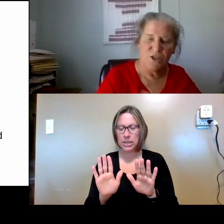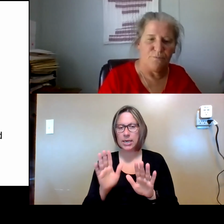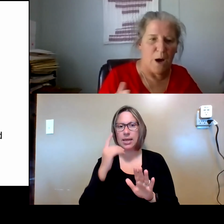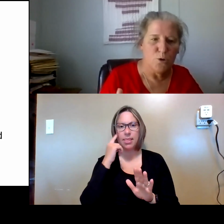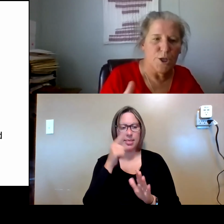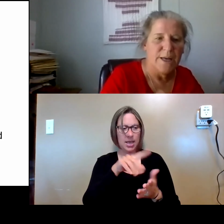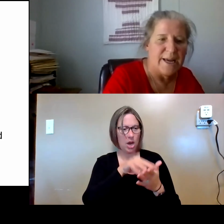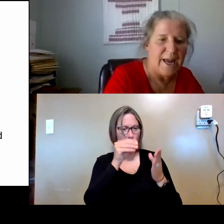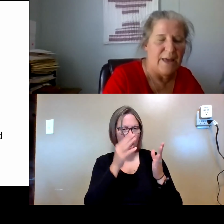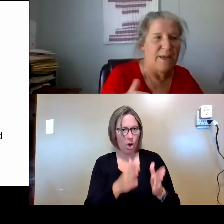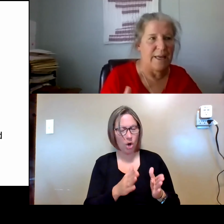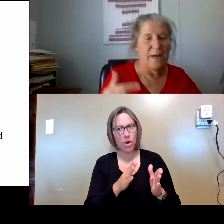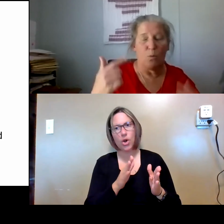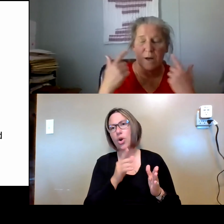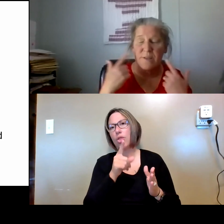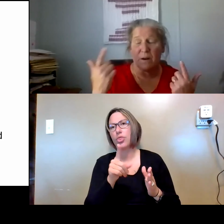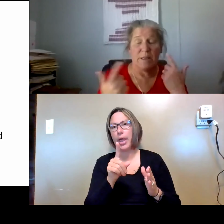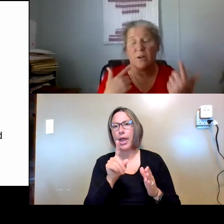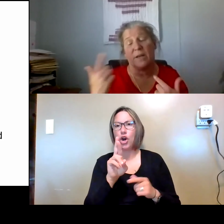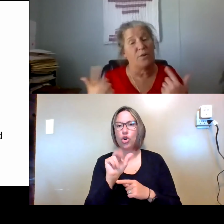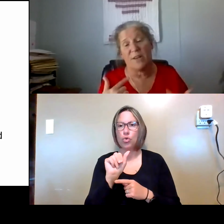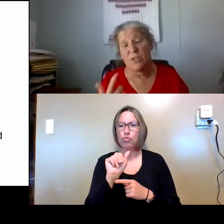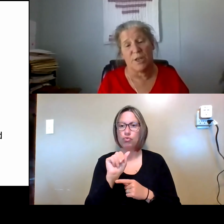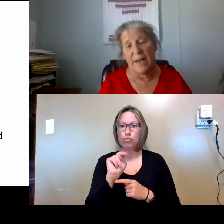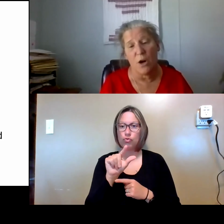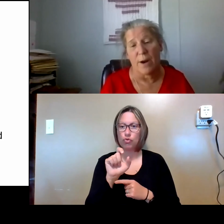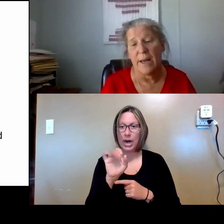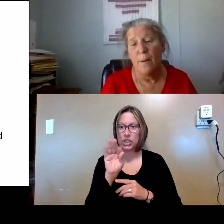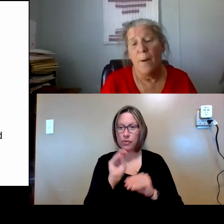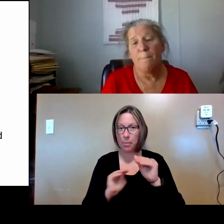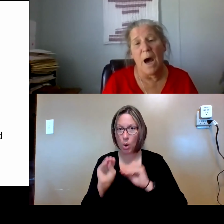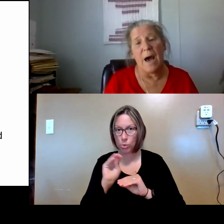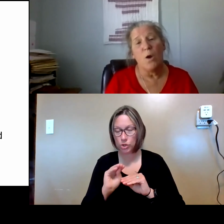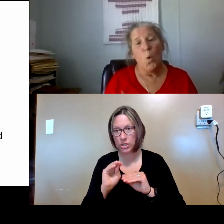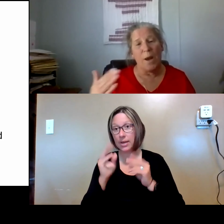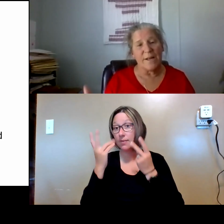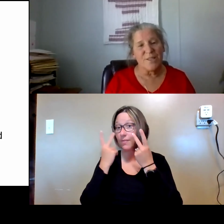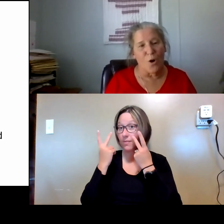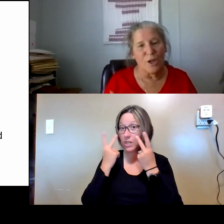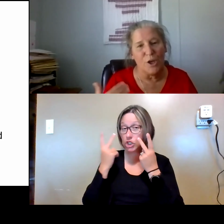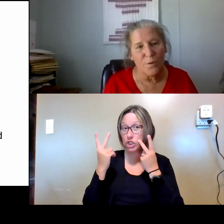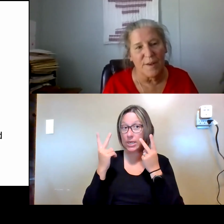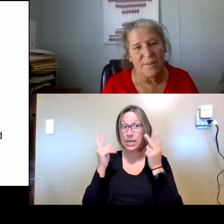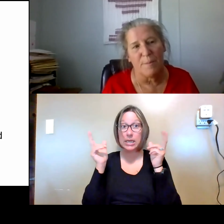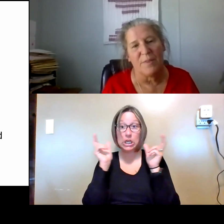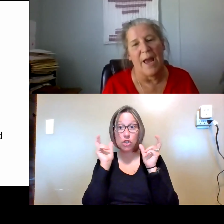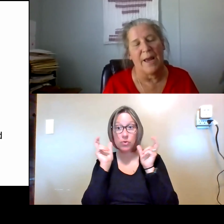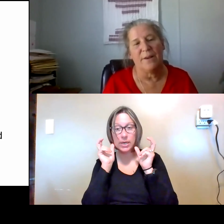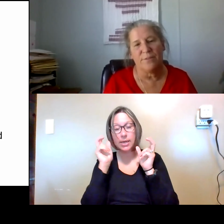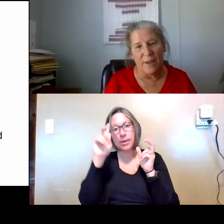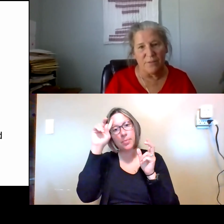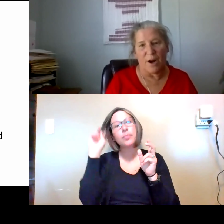their range of motion and can they get it? We're also going to be looking at their vision and hearing. But we can start using some